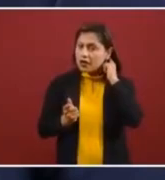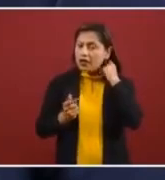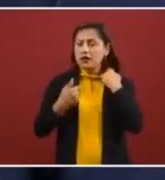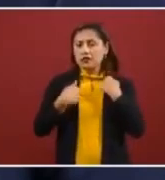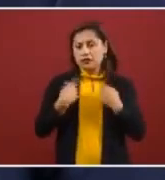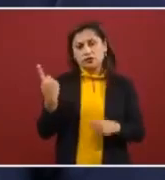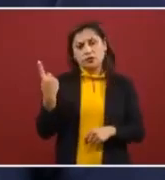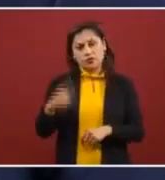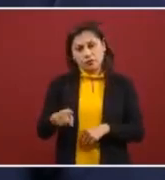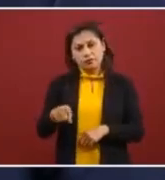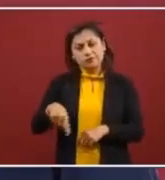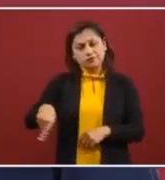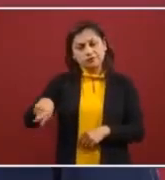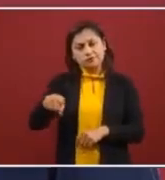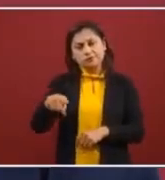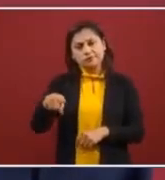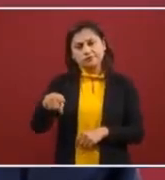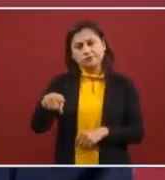order